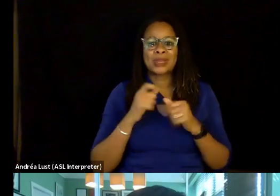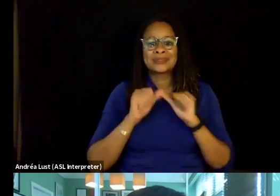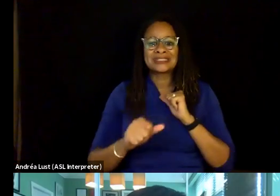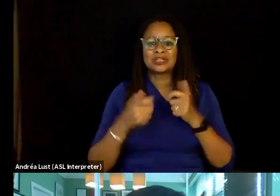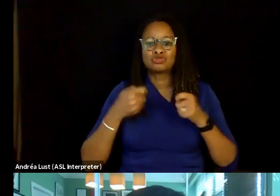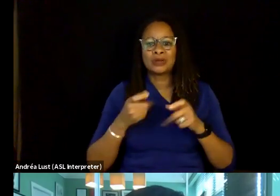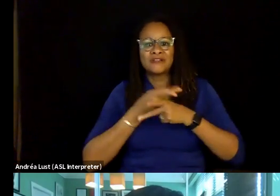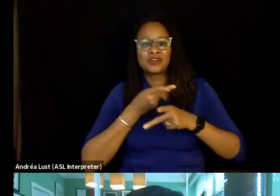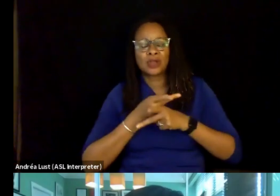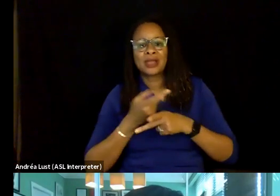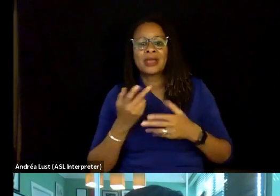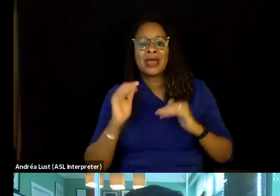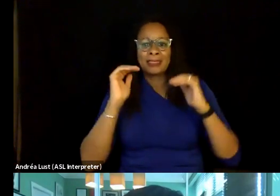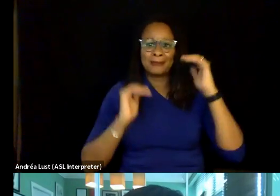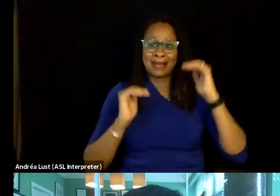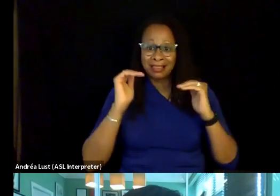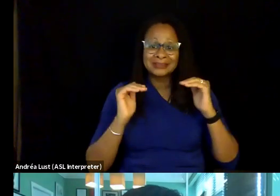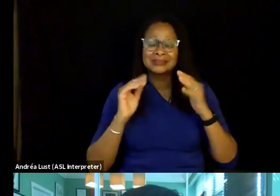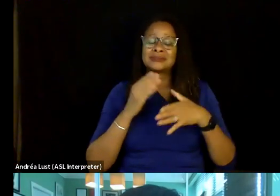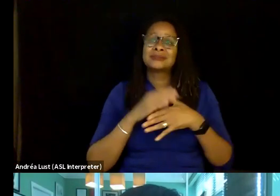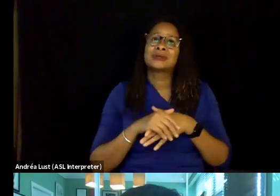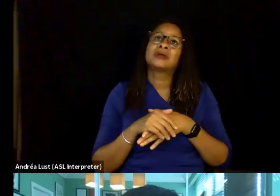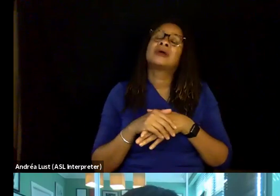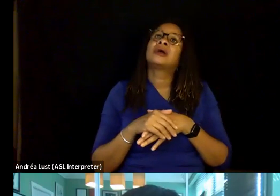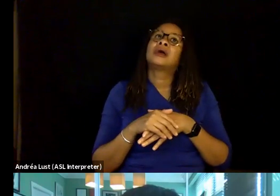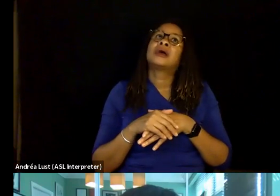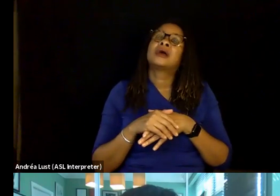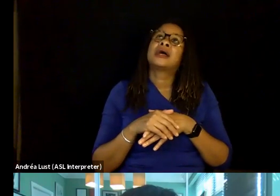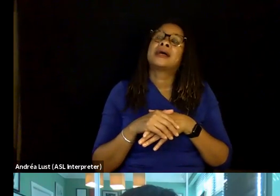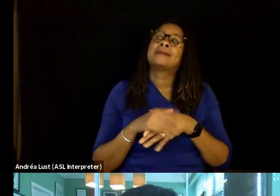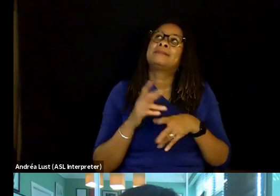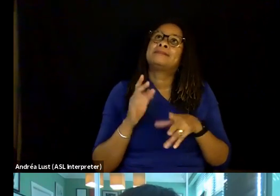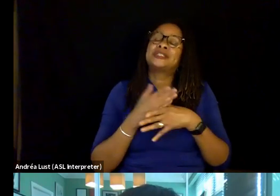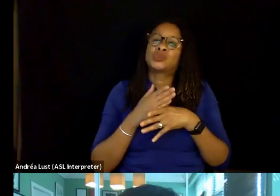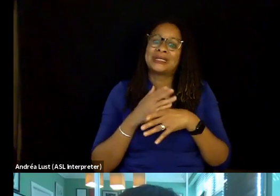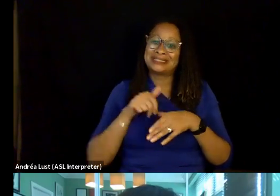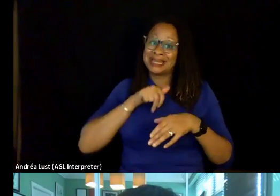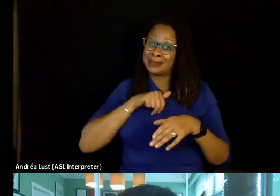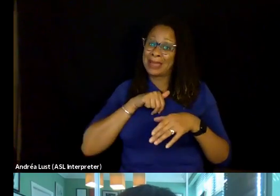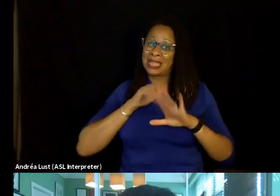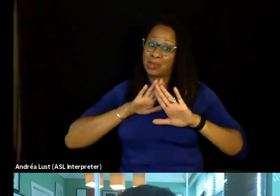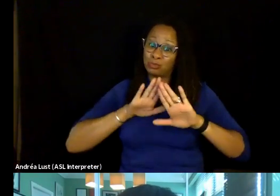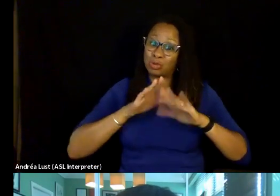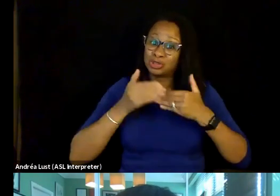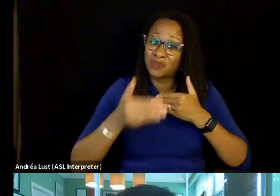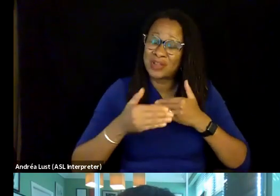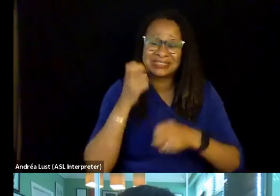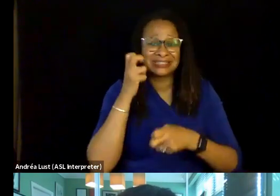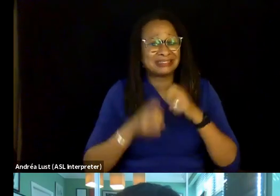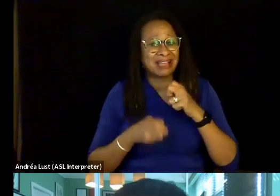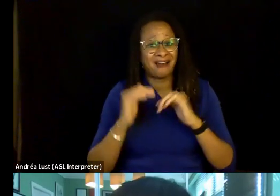to figure out the balance between pulling back and pushing forward. That's a tough balance,